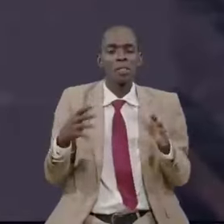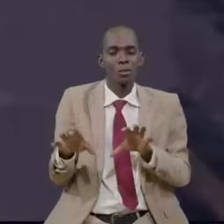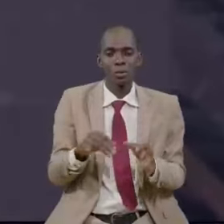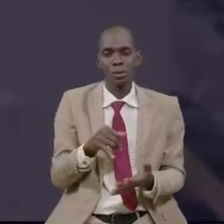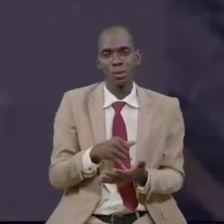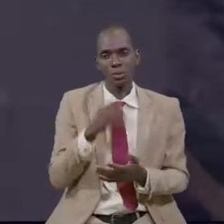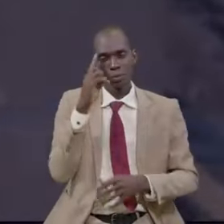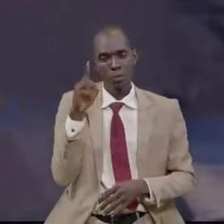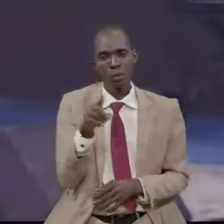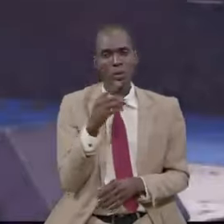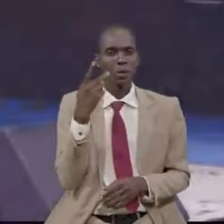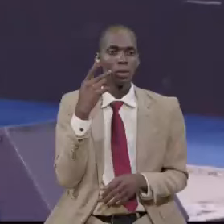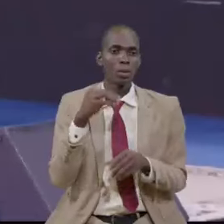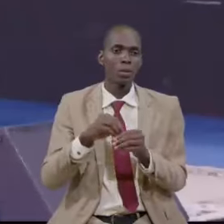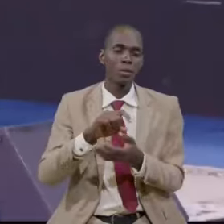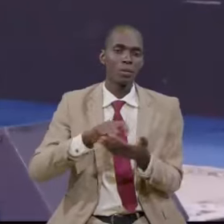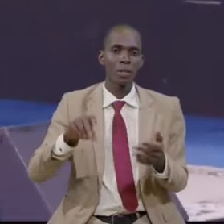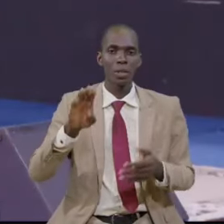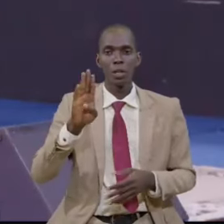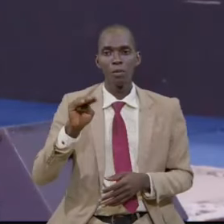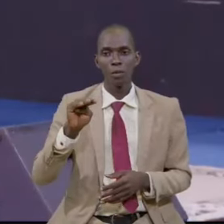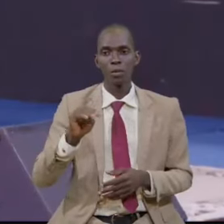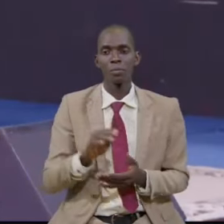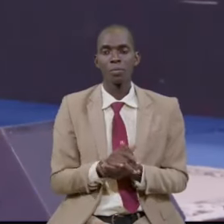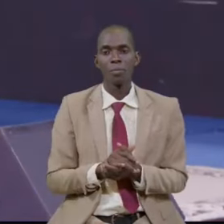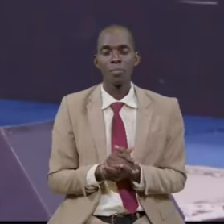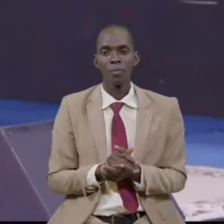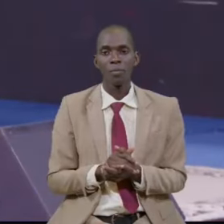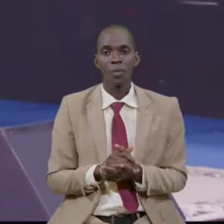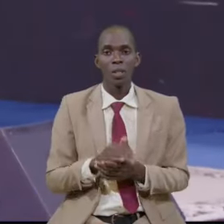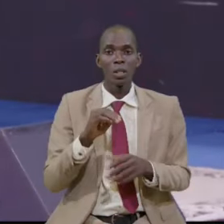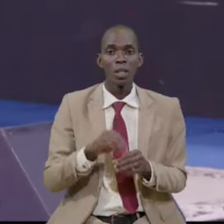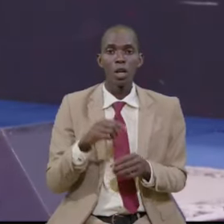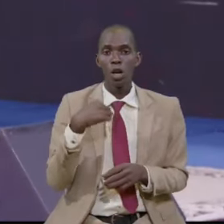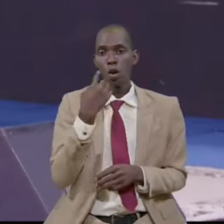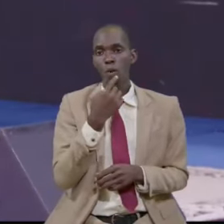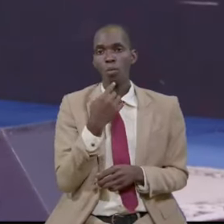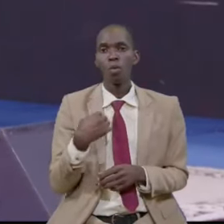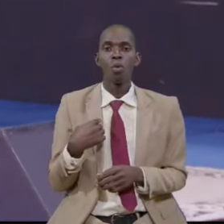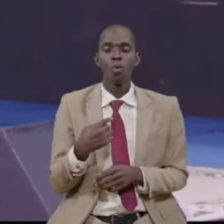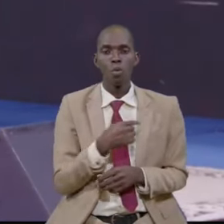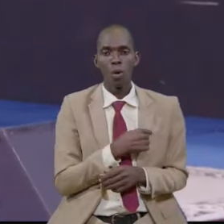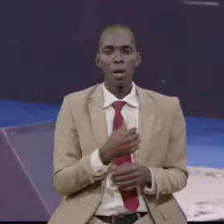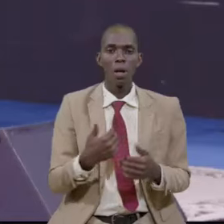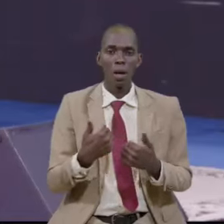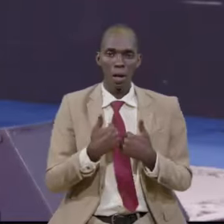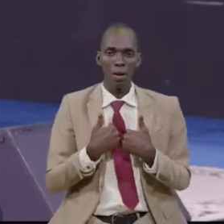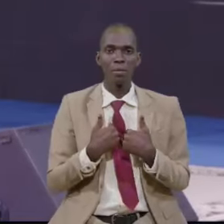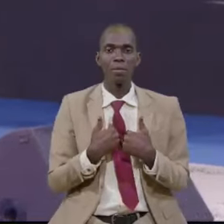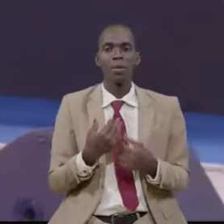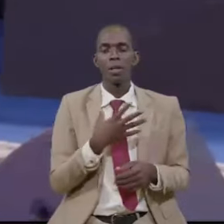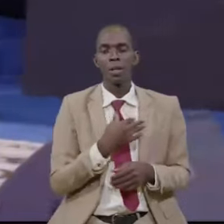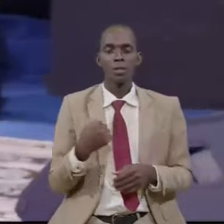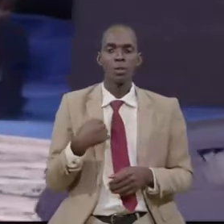In verse 14, in whom we have We have, not that we're going